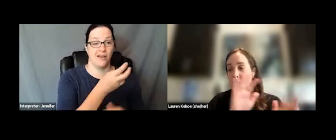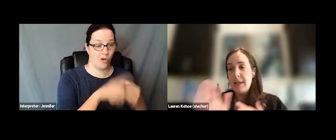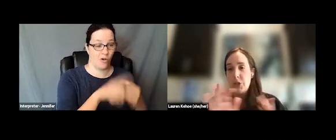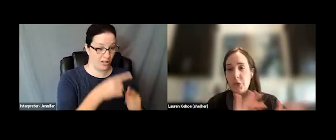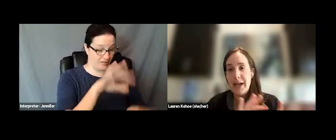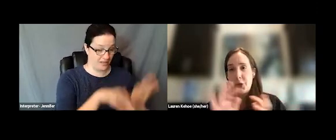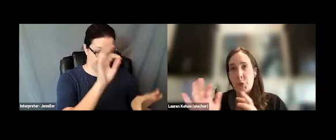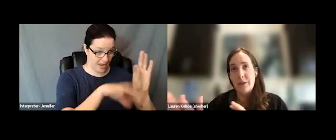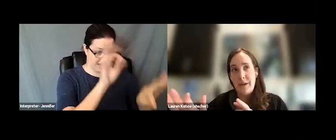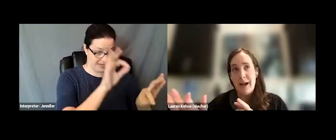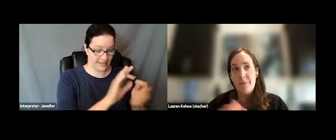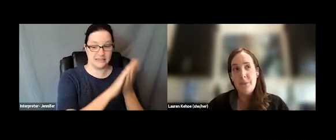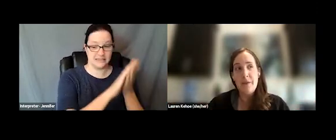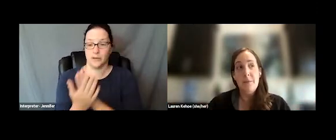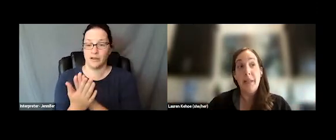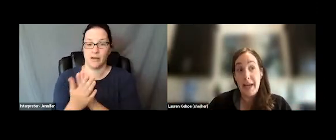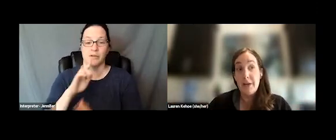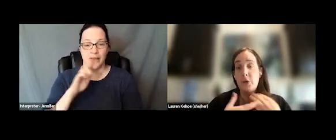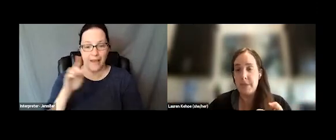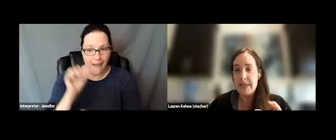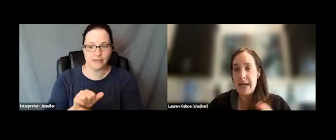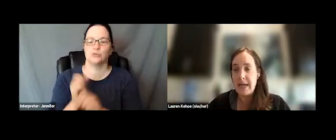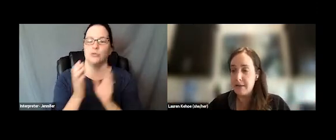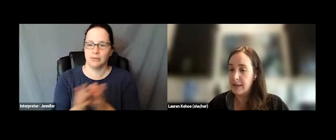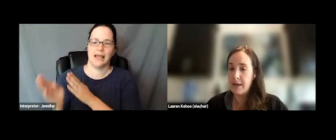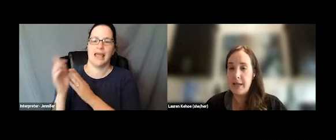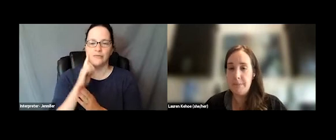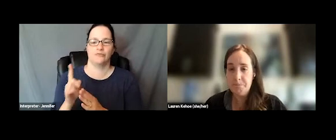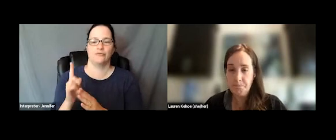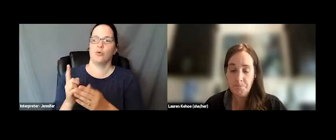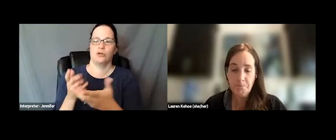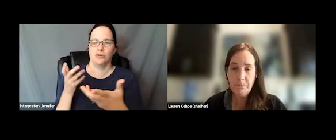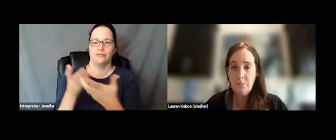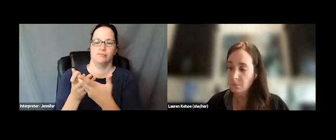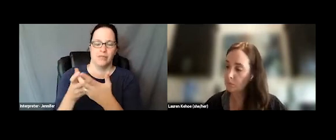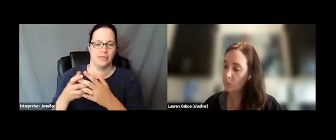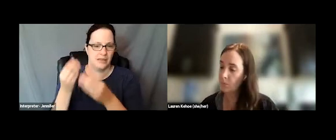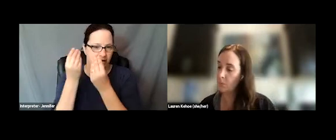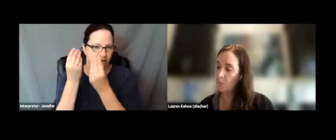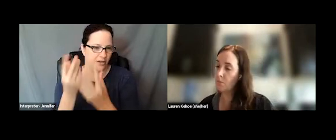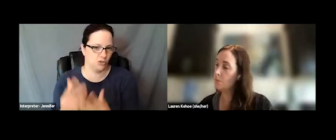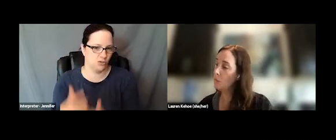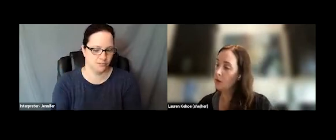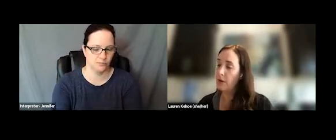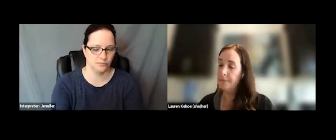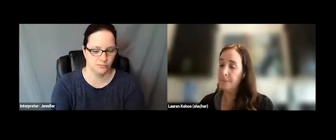findings into an actual plan for remediating the content.